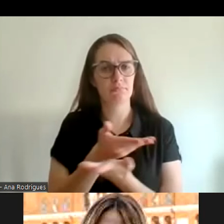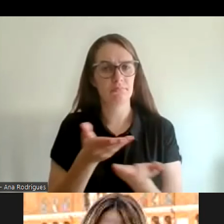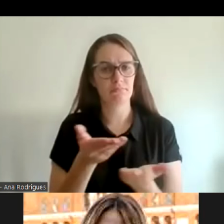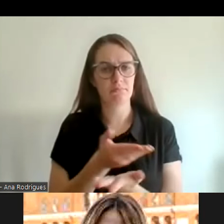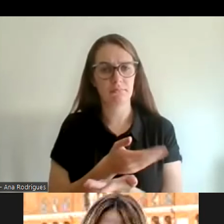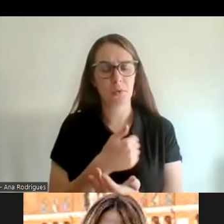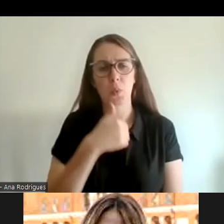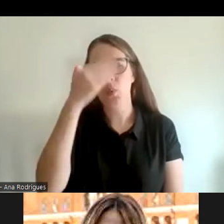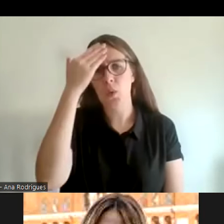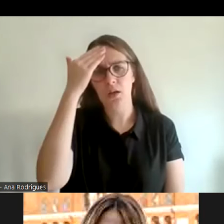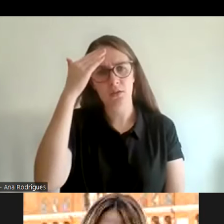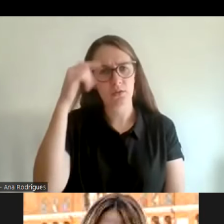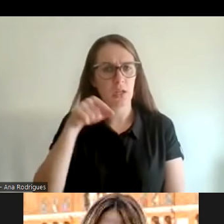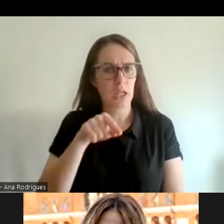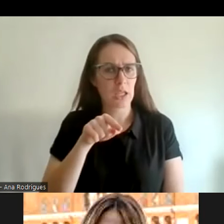that can be a